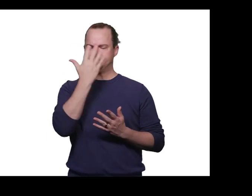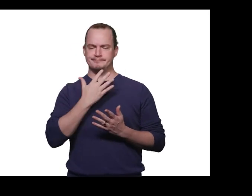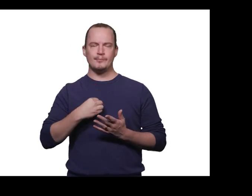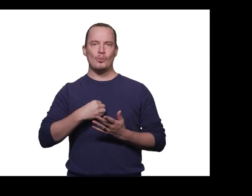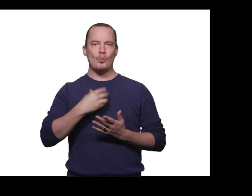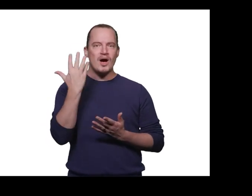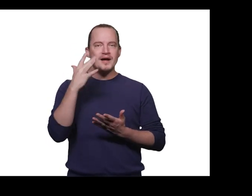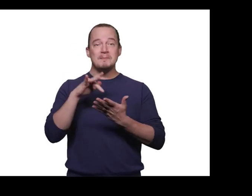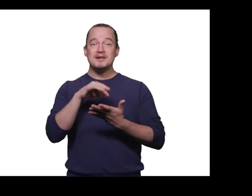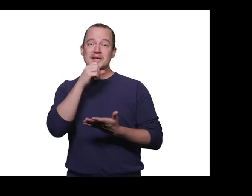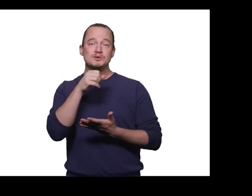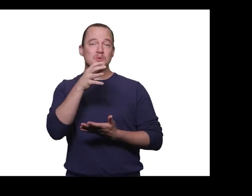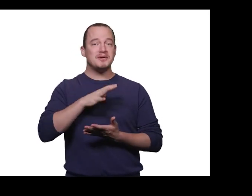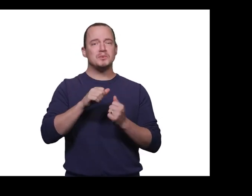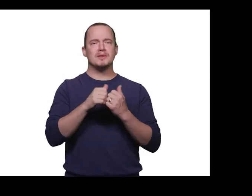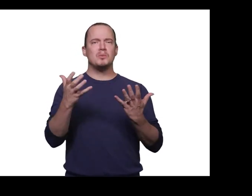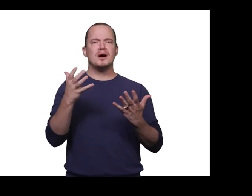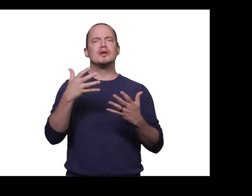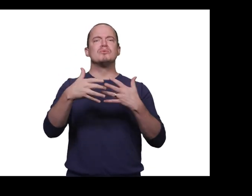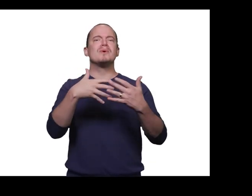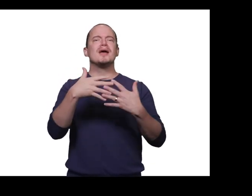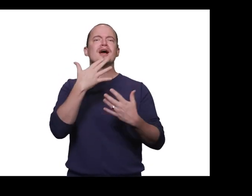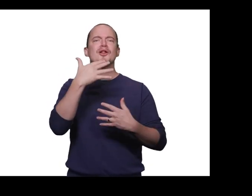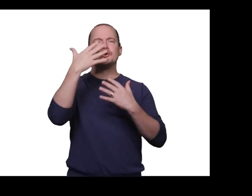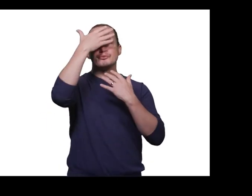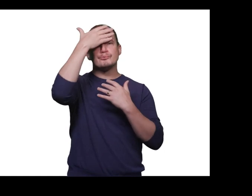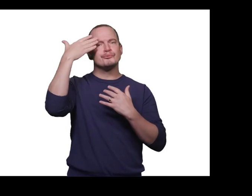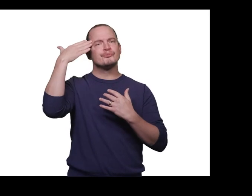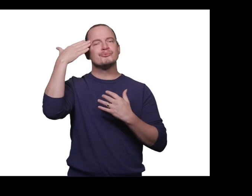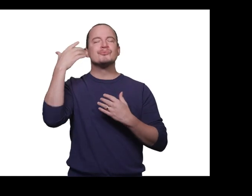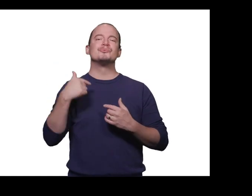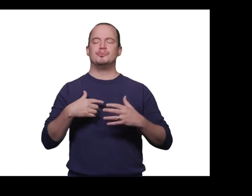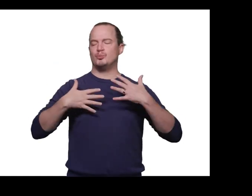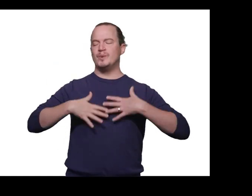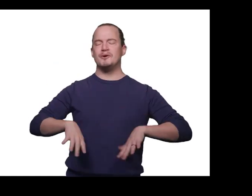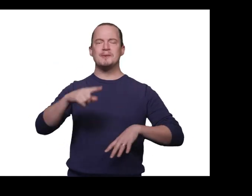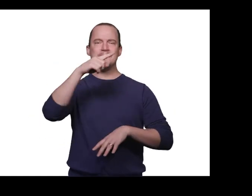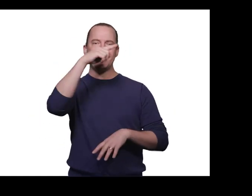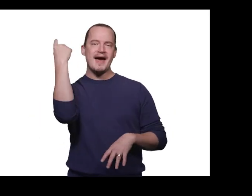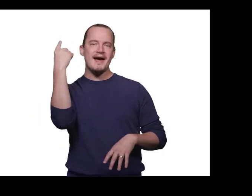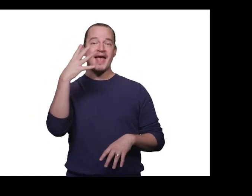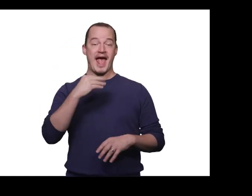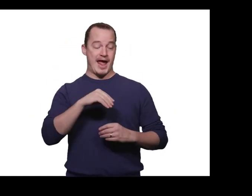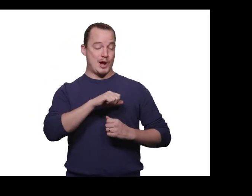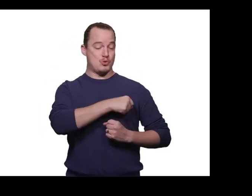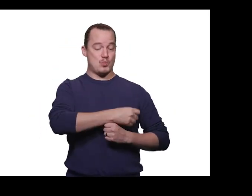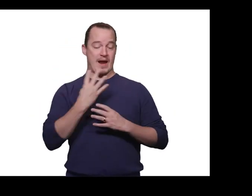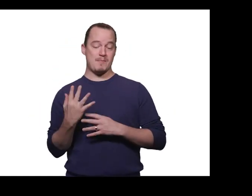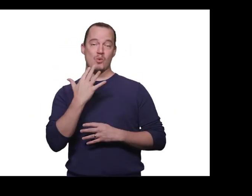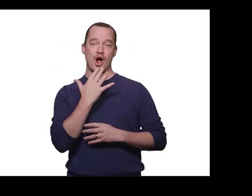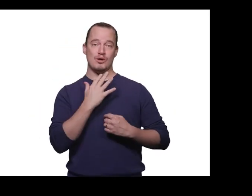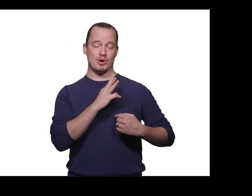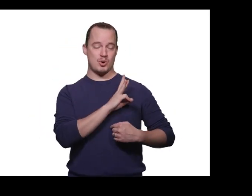I am a white middle-aged woman with gray bangs, and I'm wearing a black and rainbow Wolf